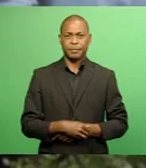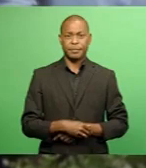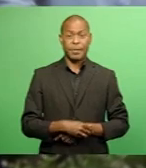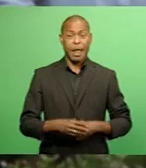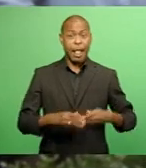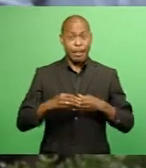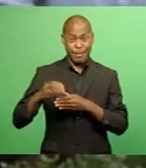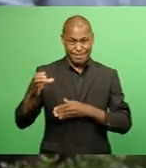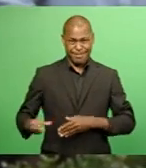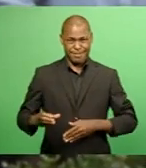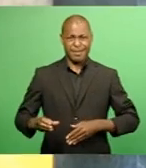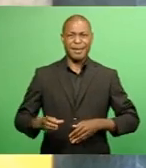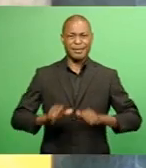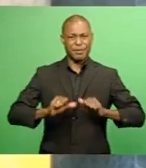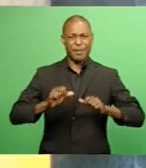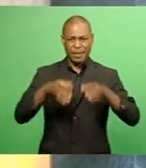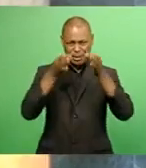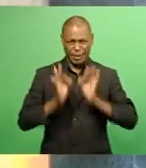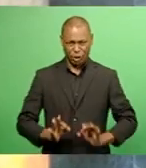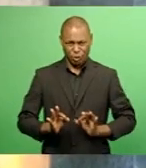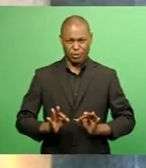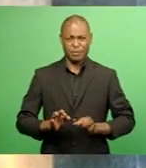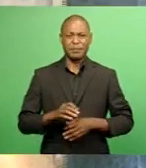defends decision to lock out members.